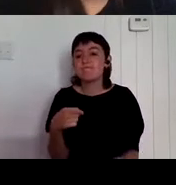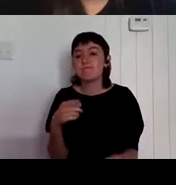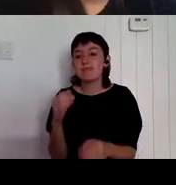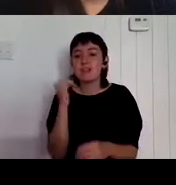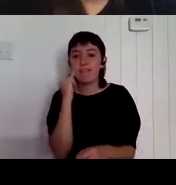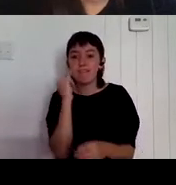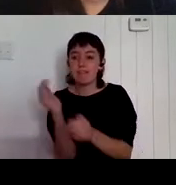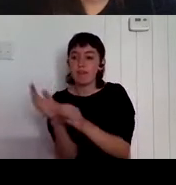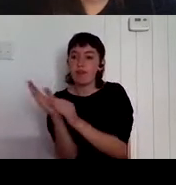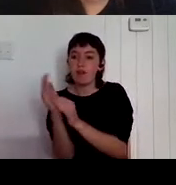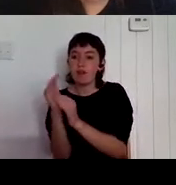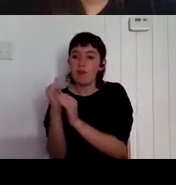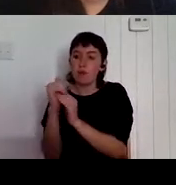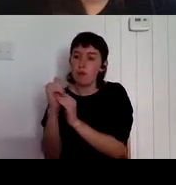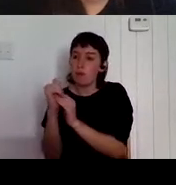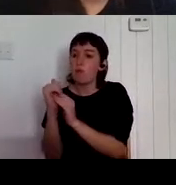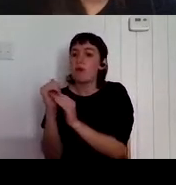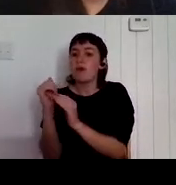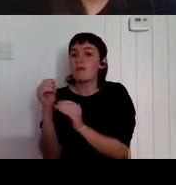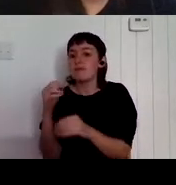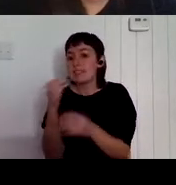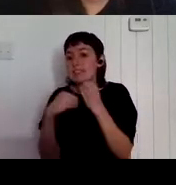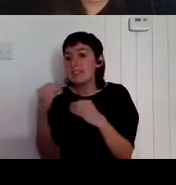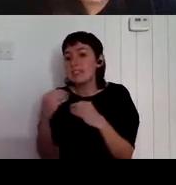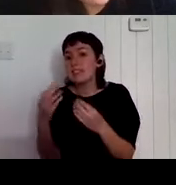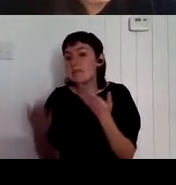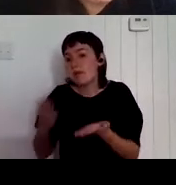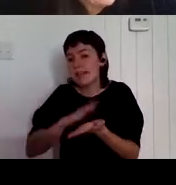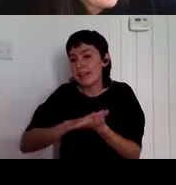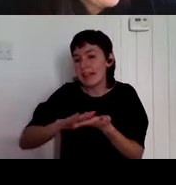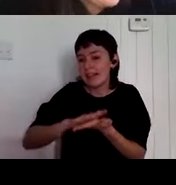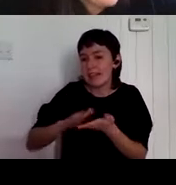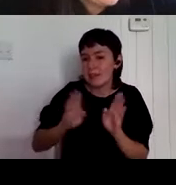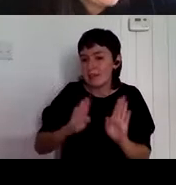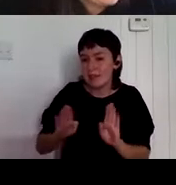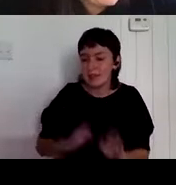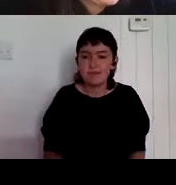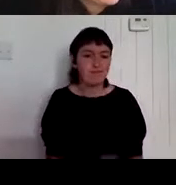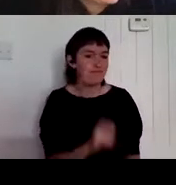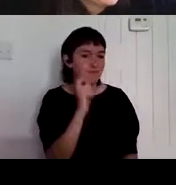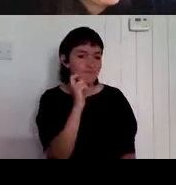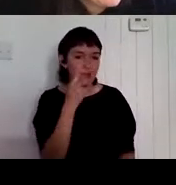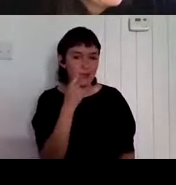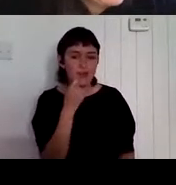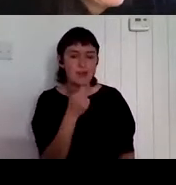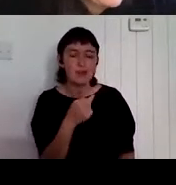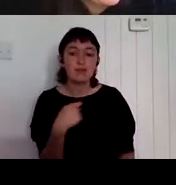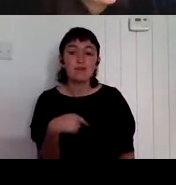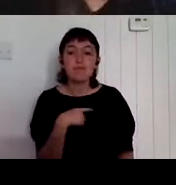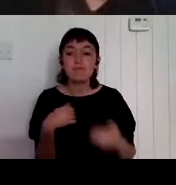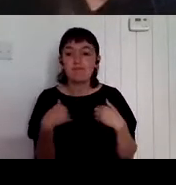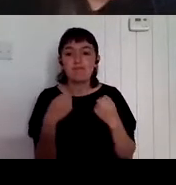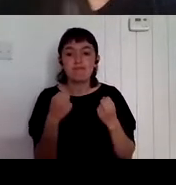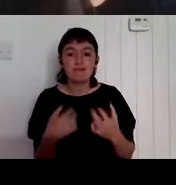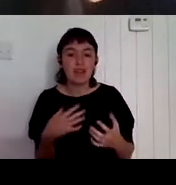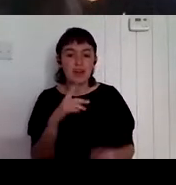marginally folds in and is eating something. That's very cool. Yeah. Um, we've got a number of questions from, uh, Miss